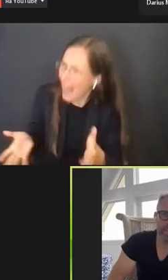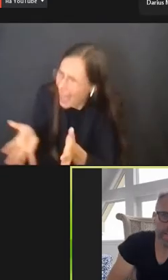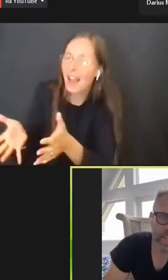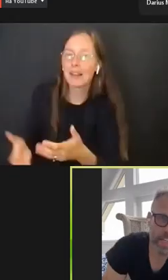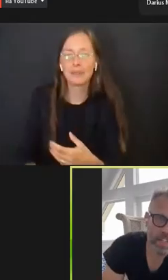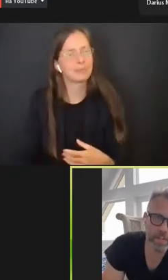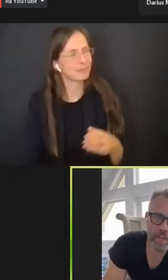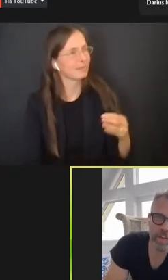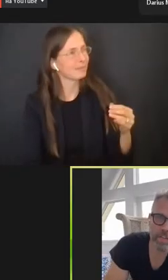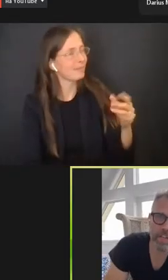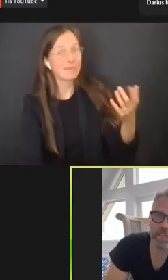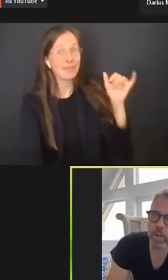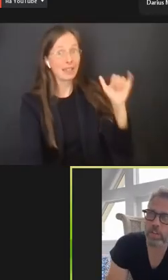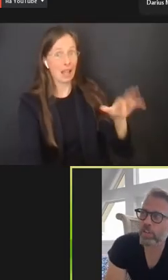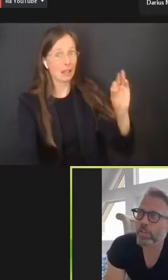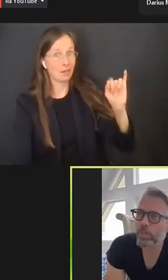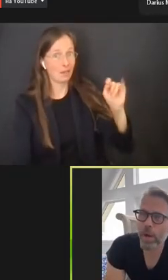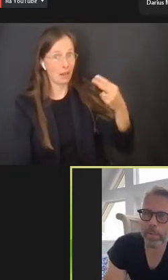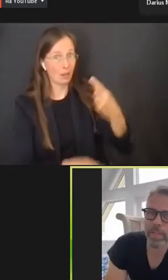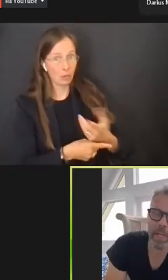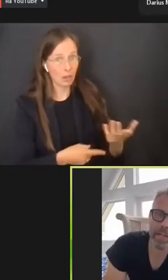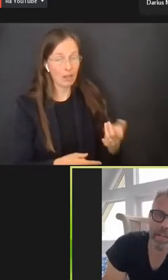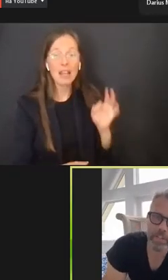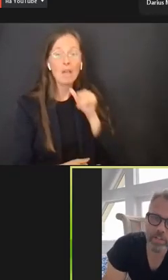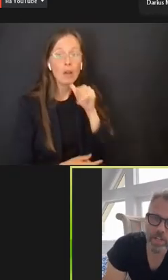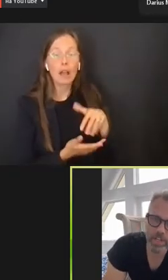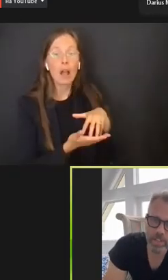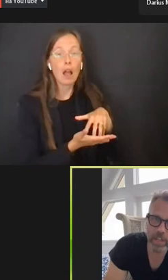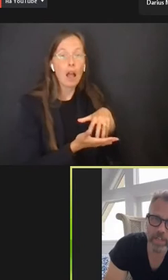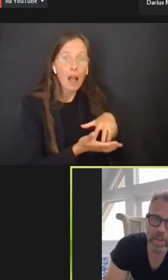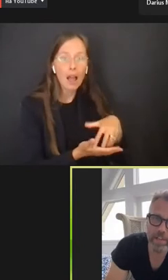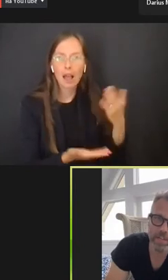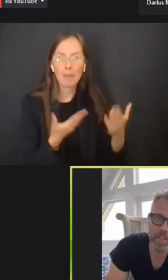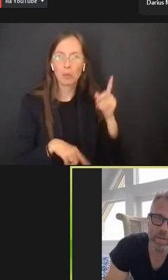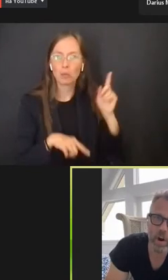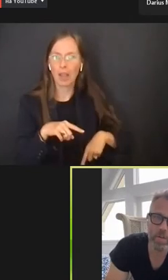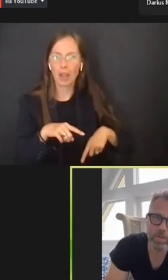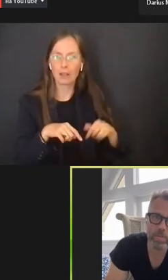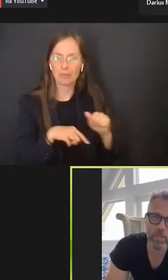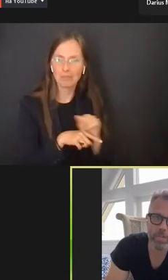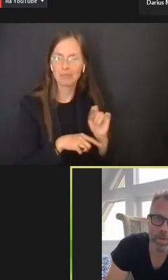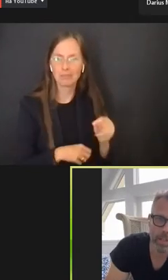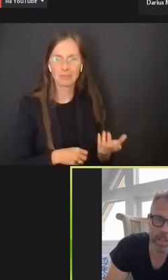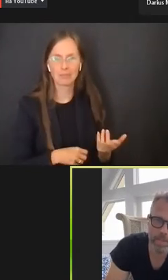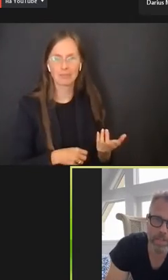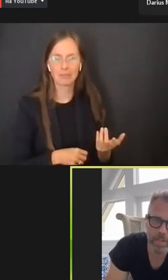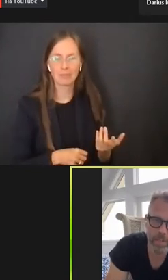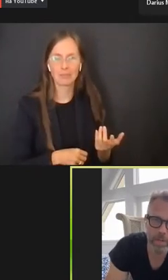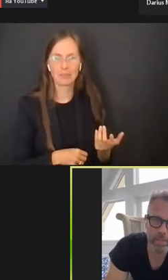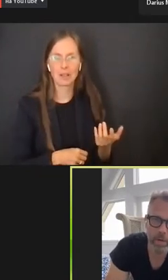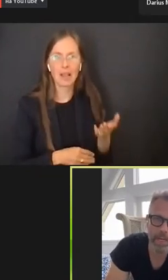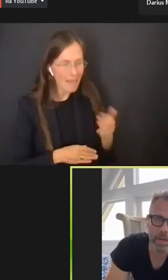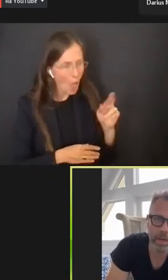Well, isn't that the essence of faith? If it doesn't falter, you probably can't exercise it. Like faith is are those moments when it collapses